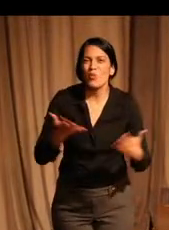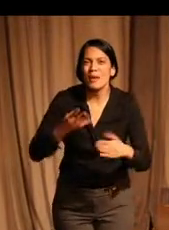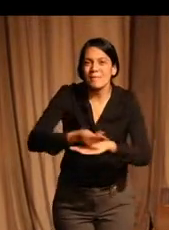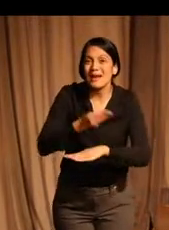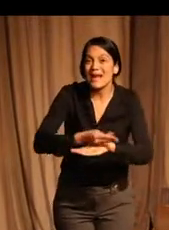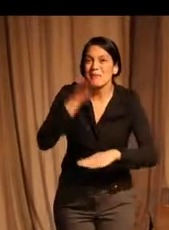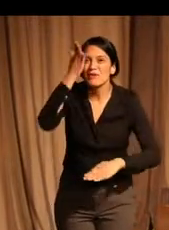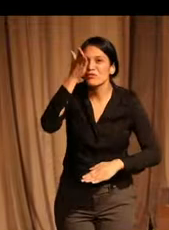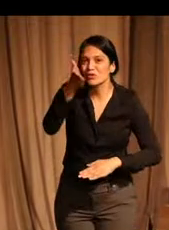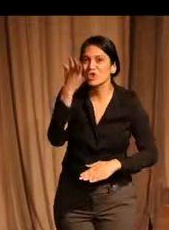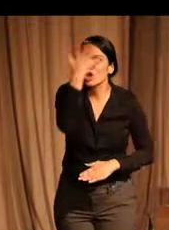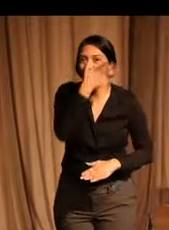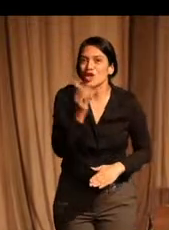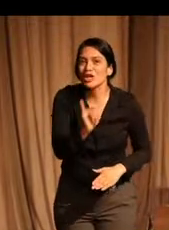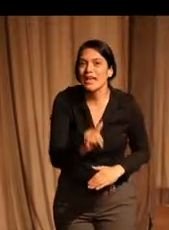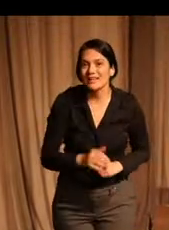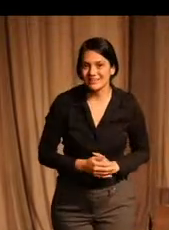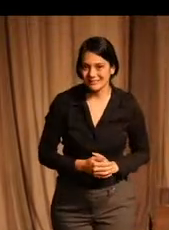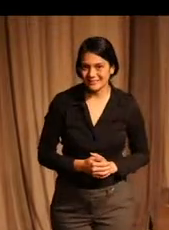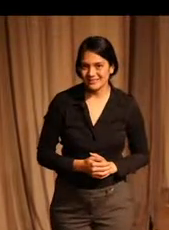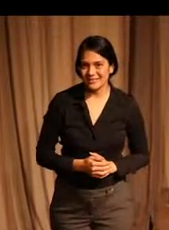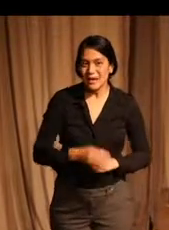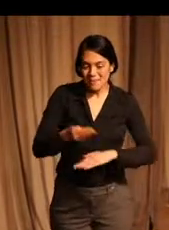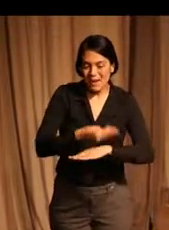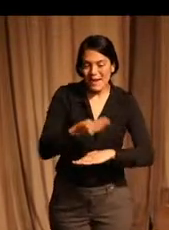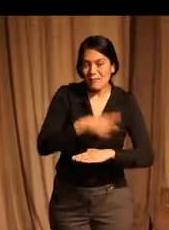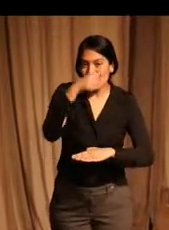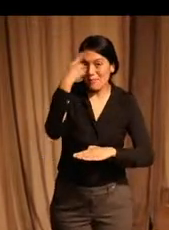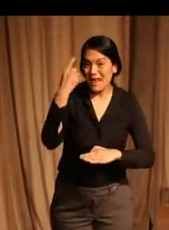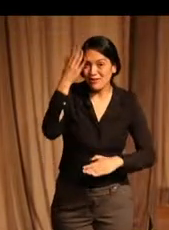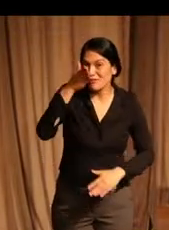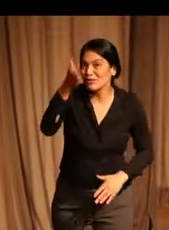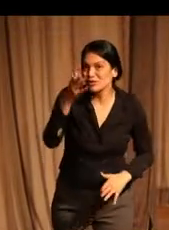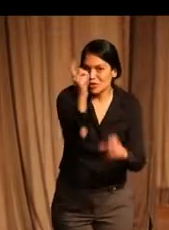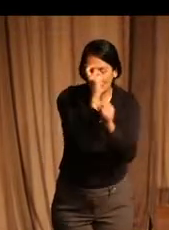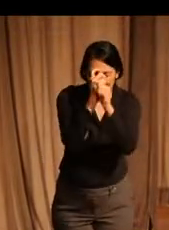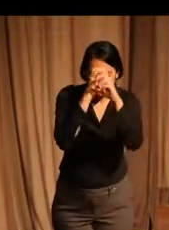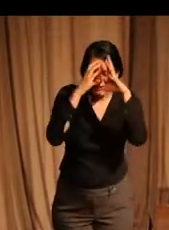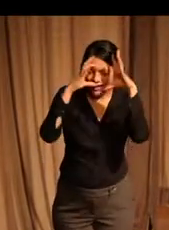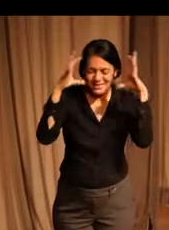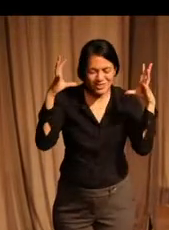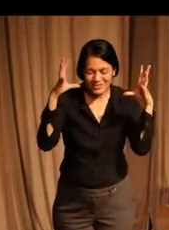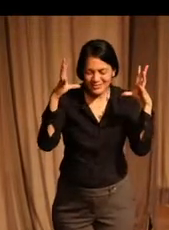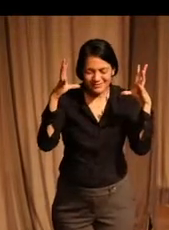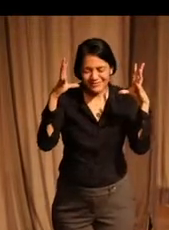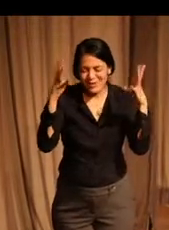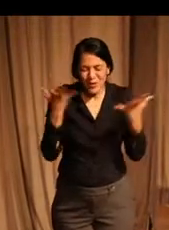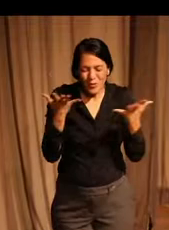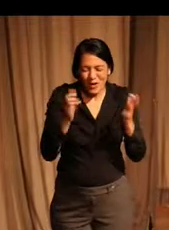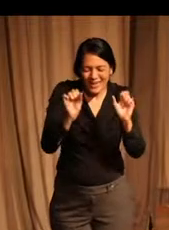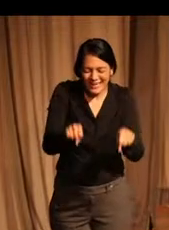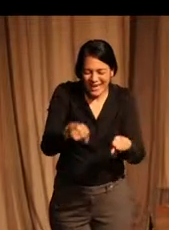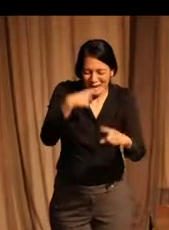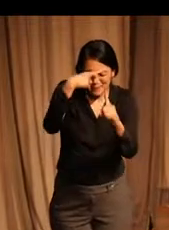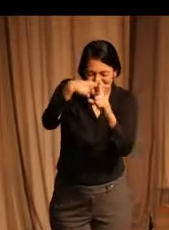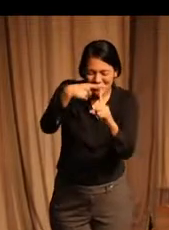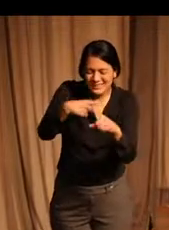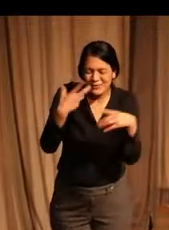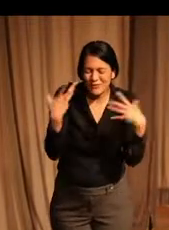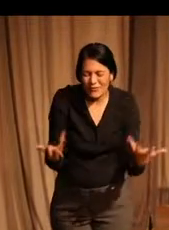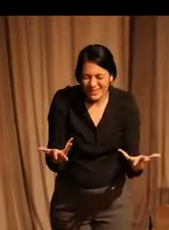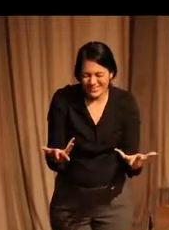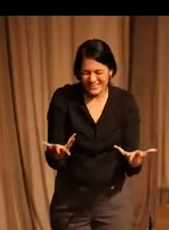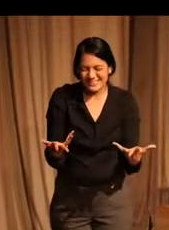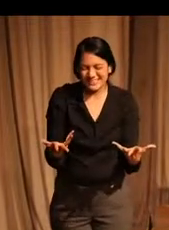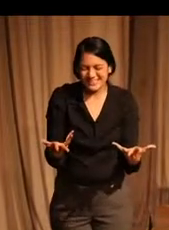like? What does Miami's black future look like? Let's imagine and dream. What could it be? I'm so goth. Oh my